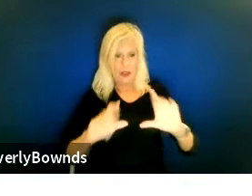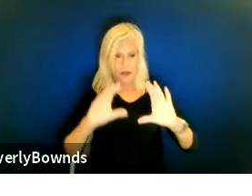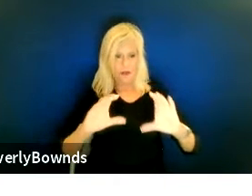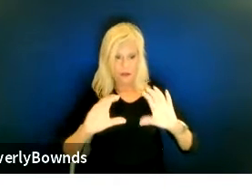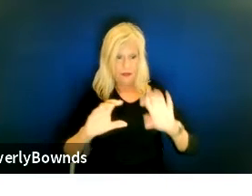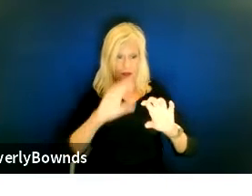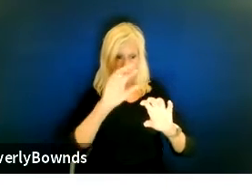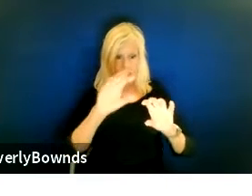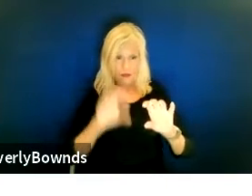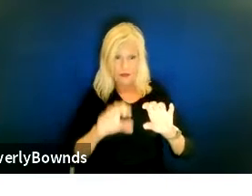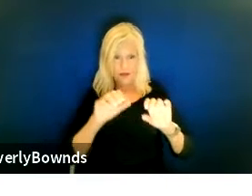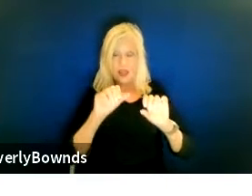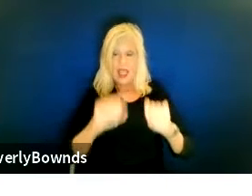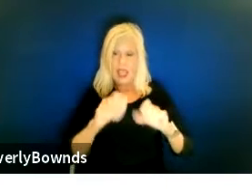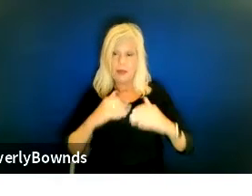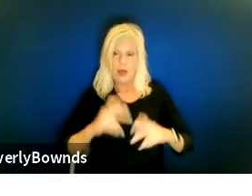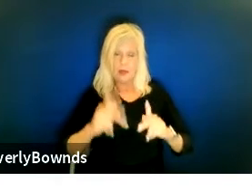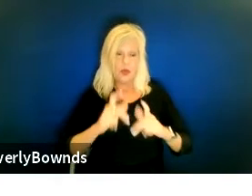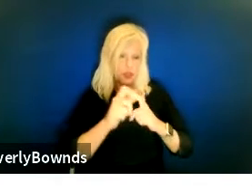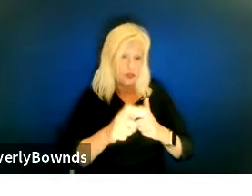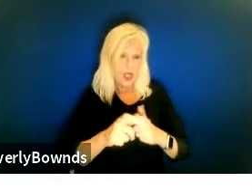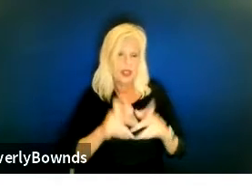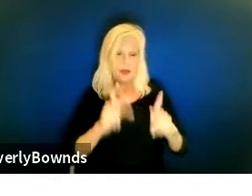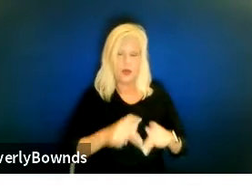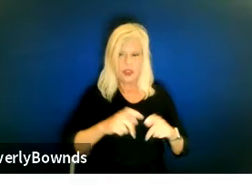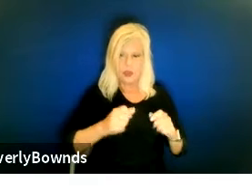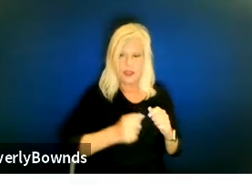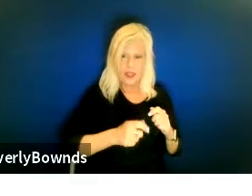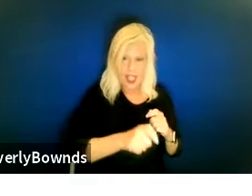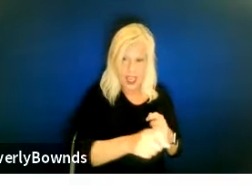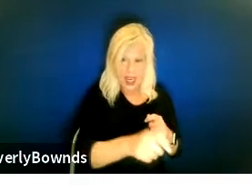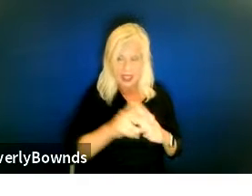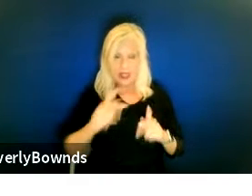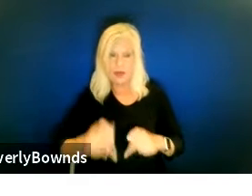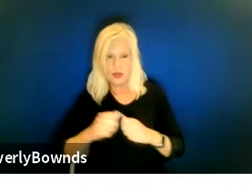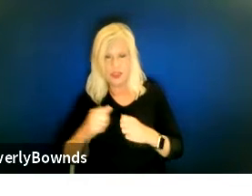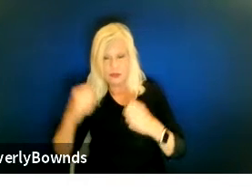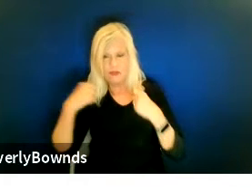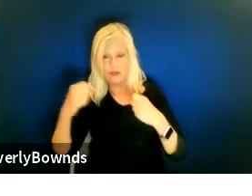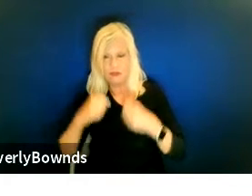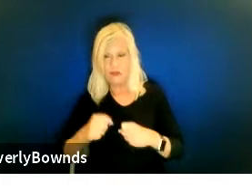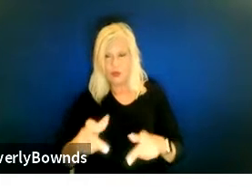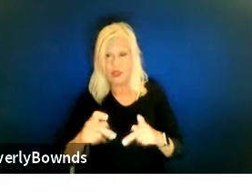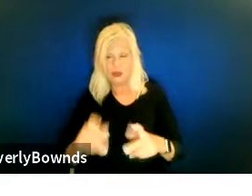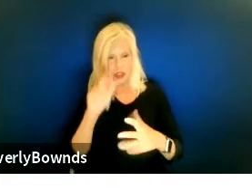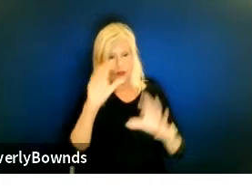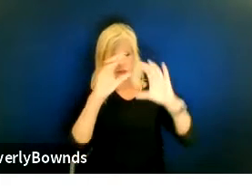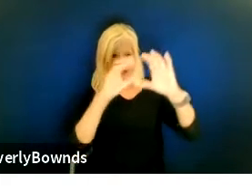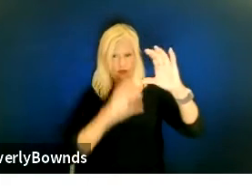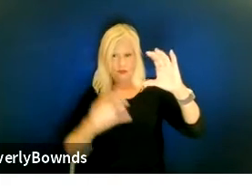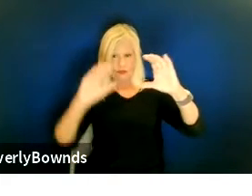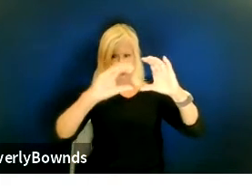an able-bodied person running, an individual with a cane, an individual lifting weights in a wheelchair. That is going to be on the